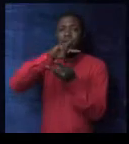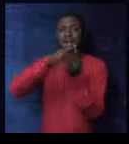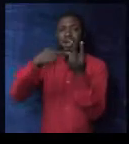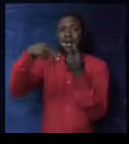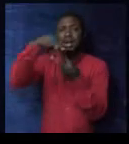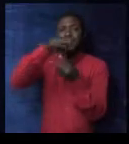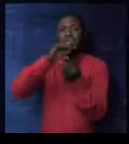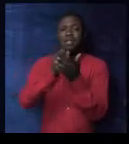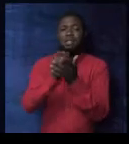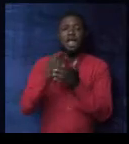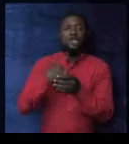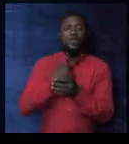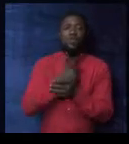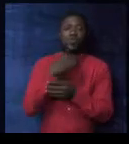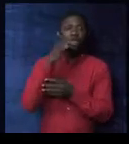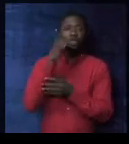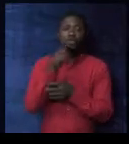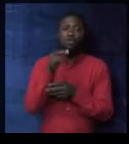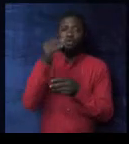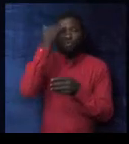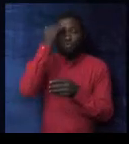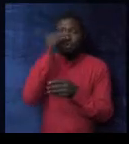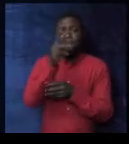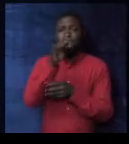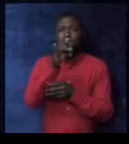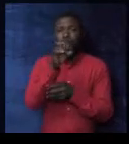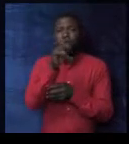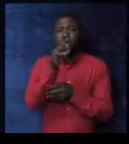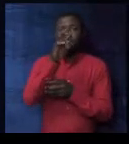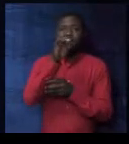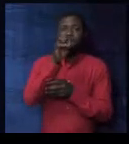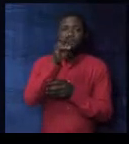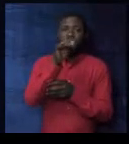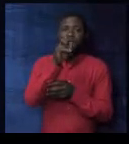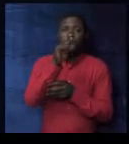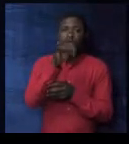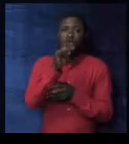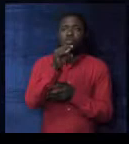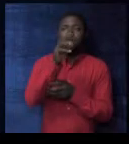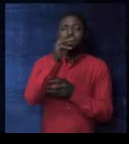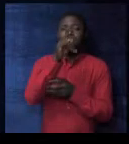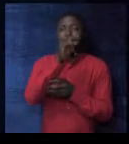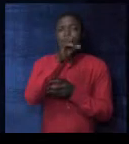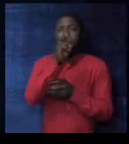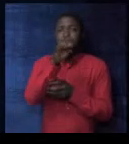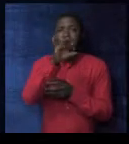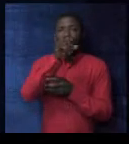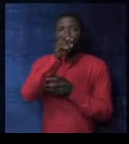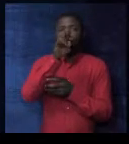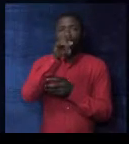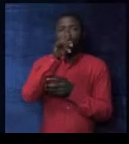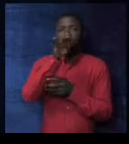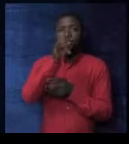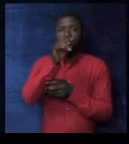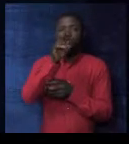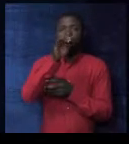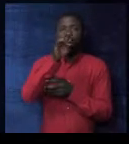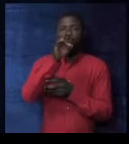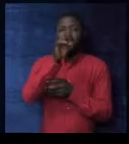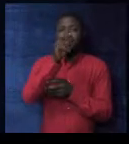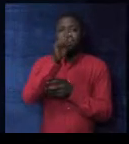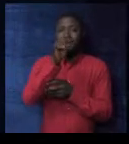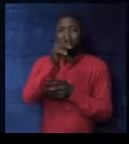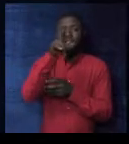planets we should know. Mercury, Venus, Earth, Mars, Jupiter, Saturn,